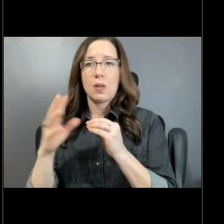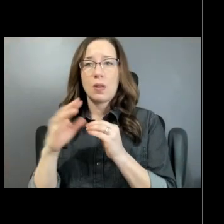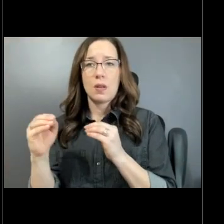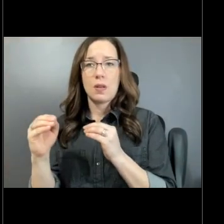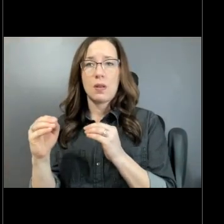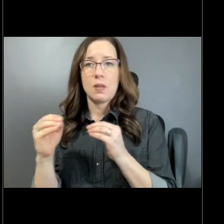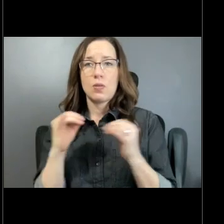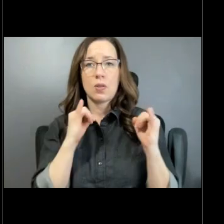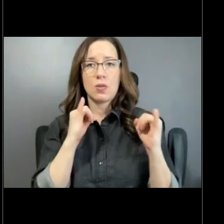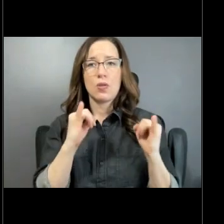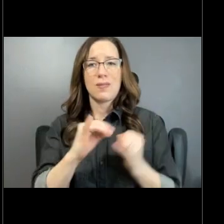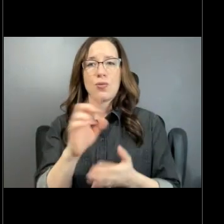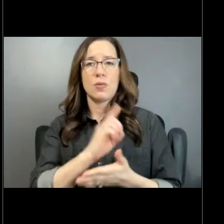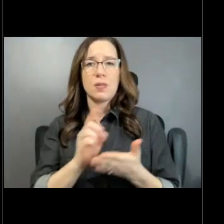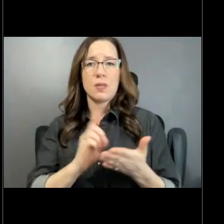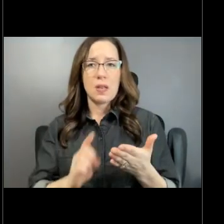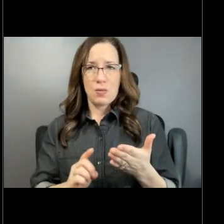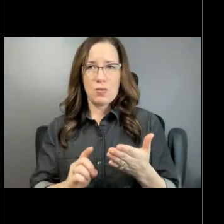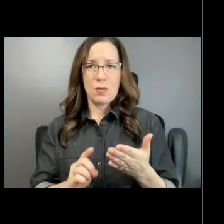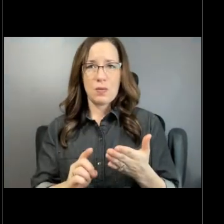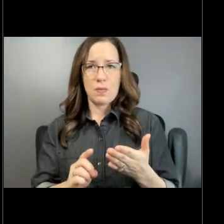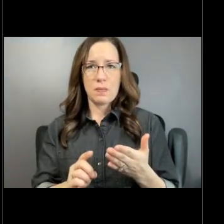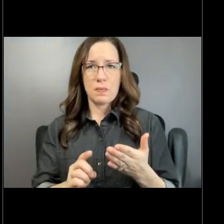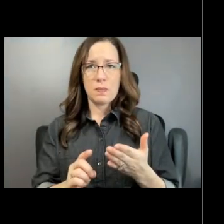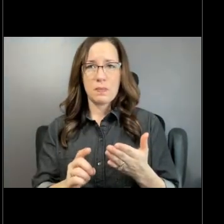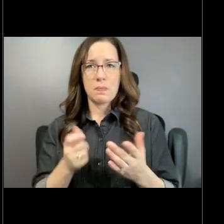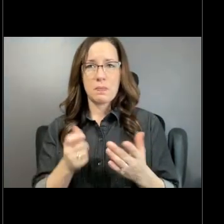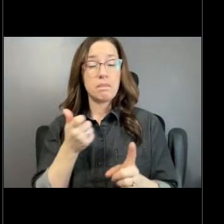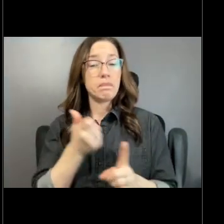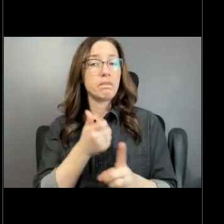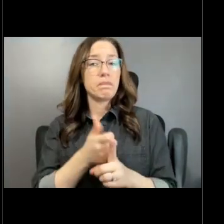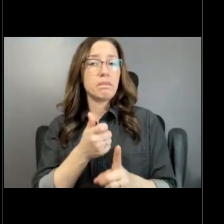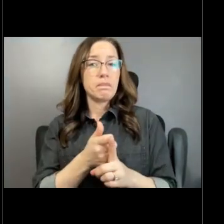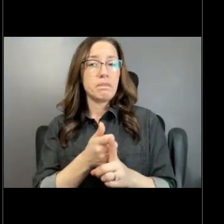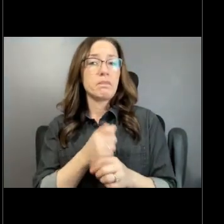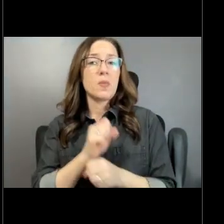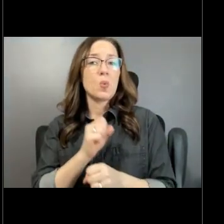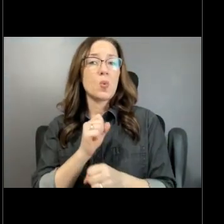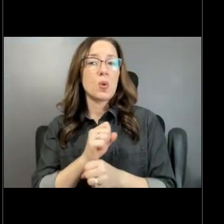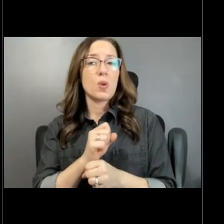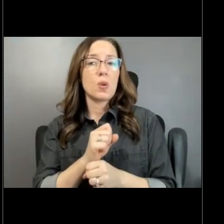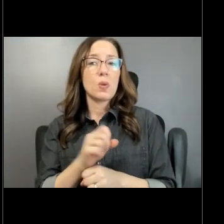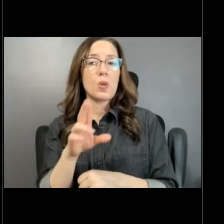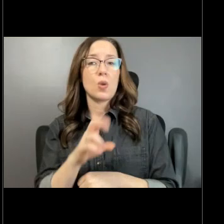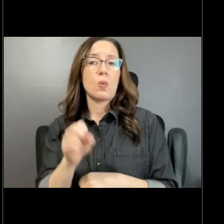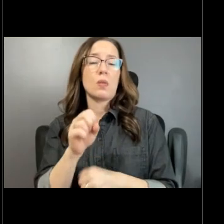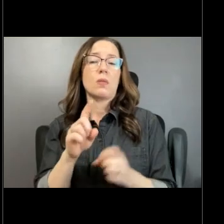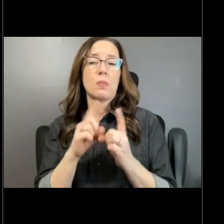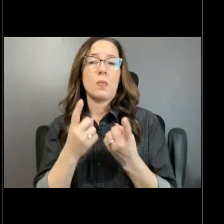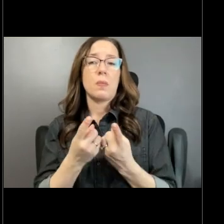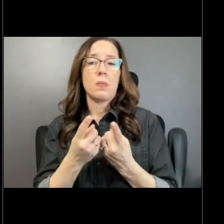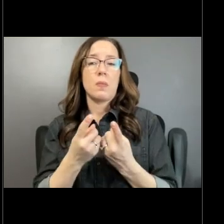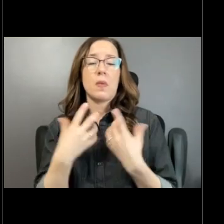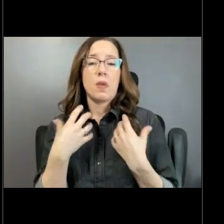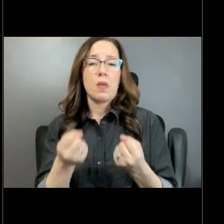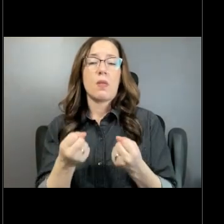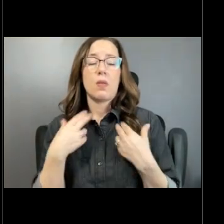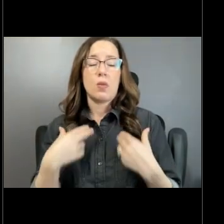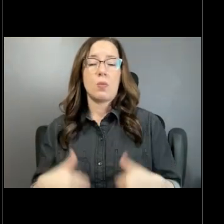an instructional designer. And he has worked with the U.S. Department of Health and